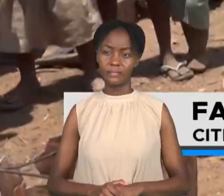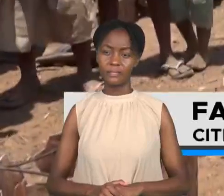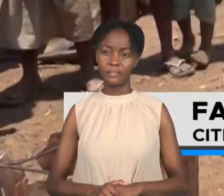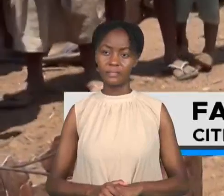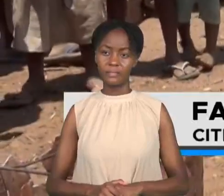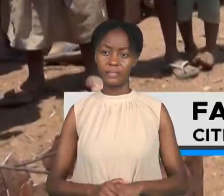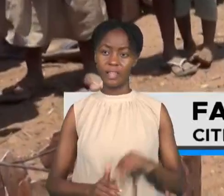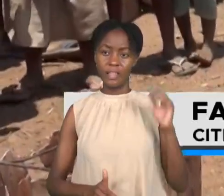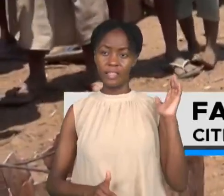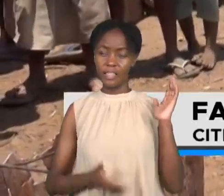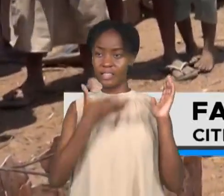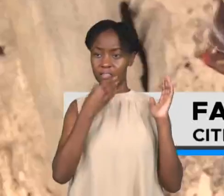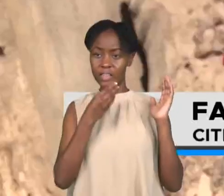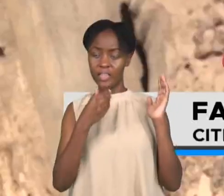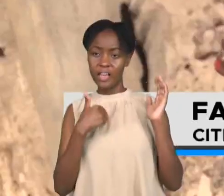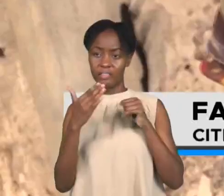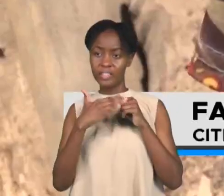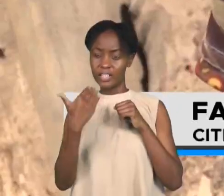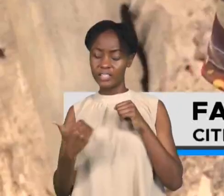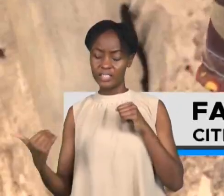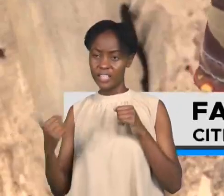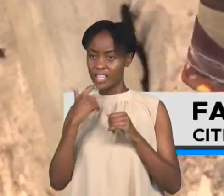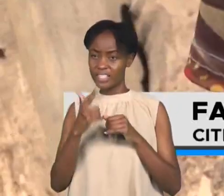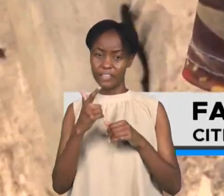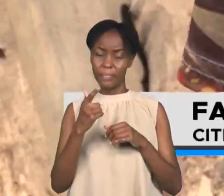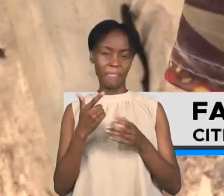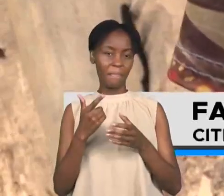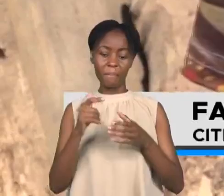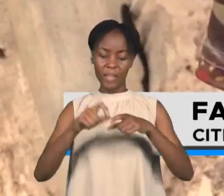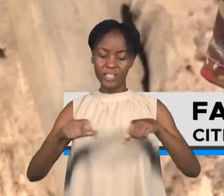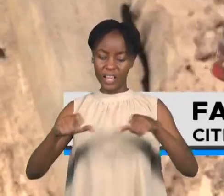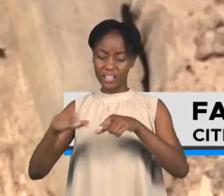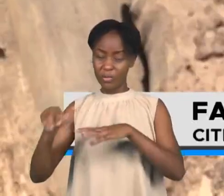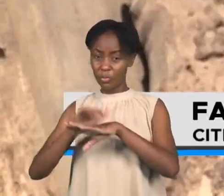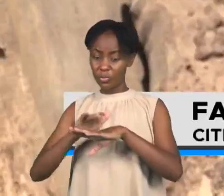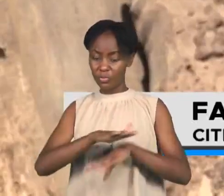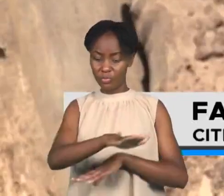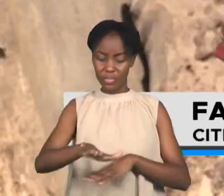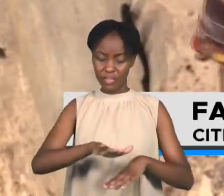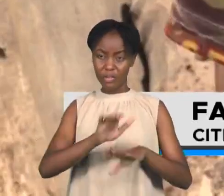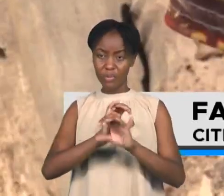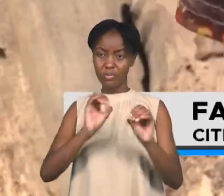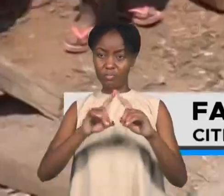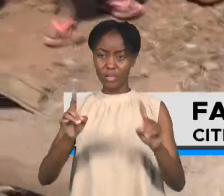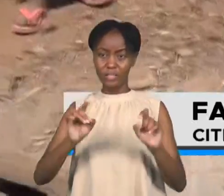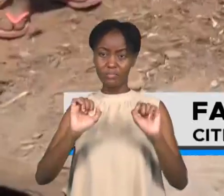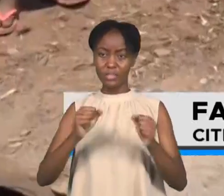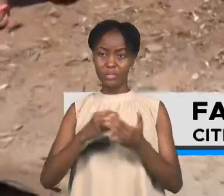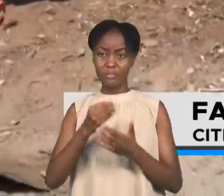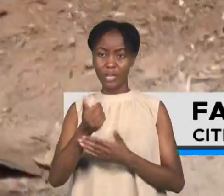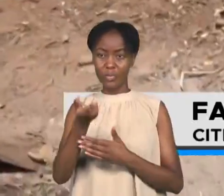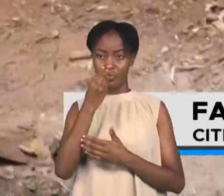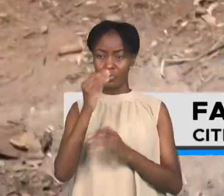father of 9 acknowledged the trade was not the most sensible for the environment, but said it allowed him to buy food for his